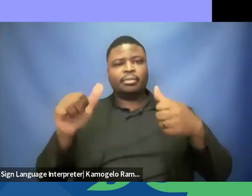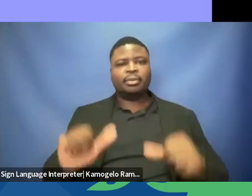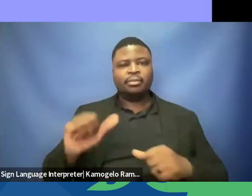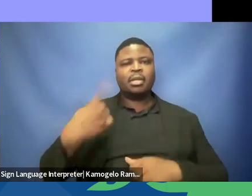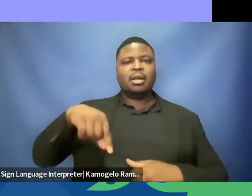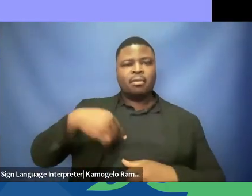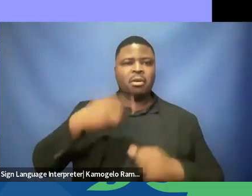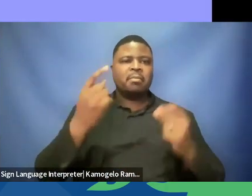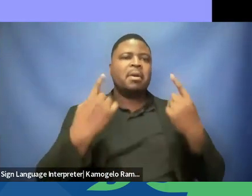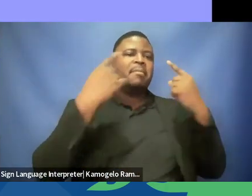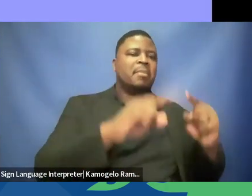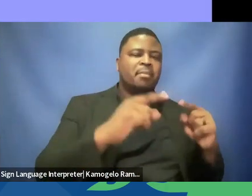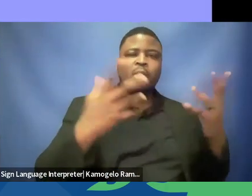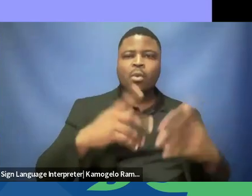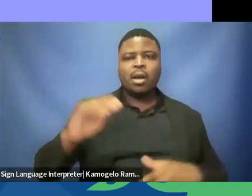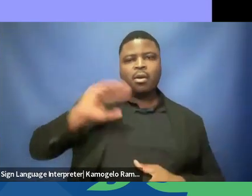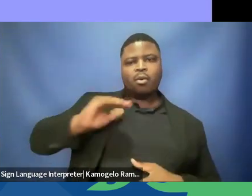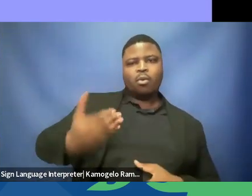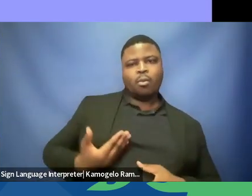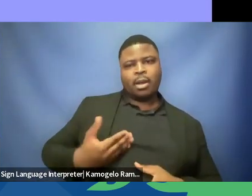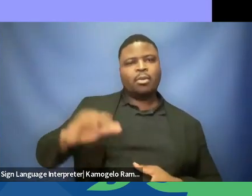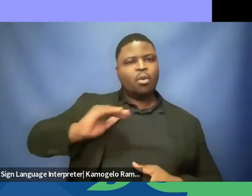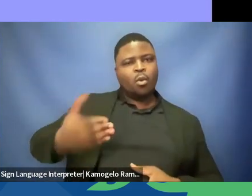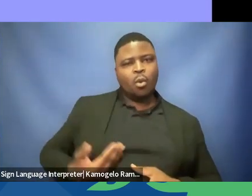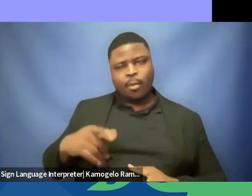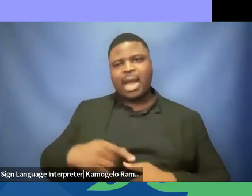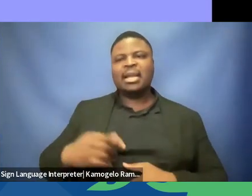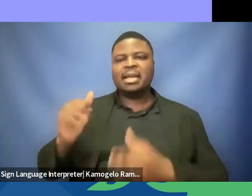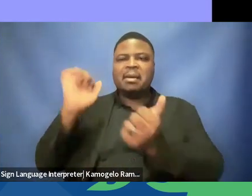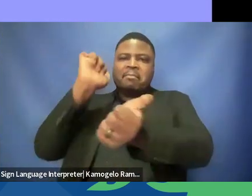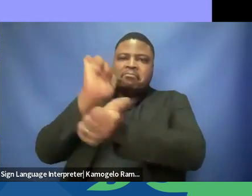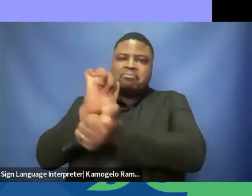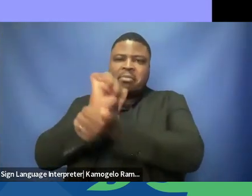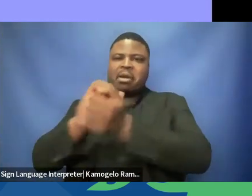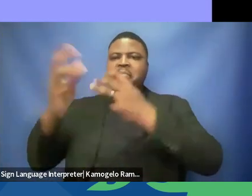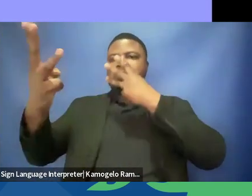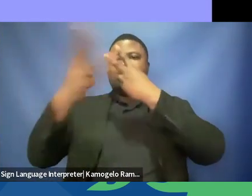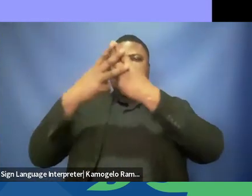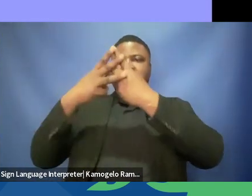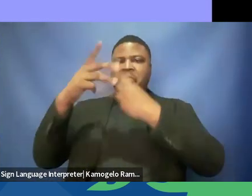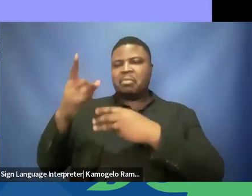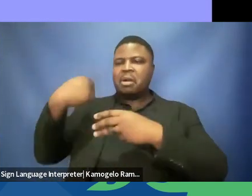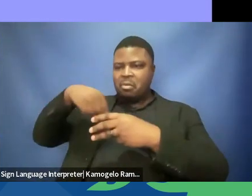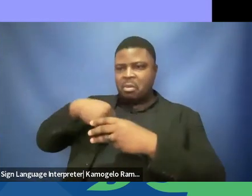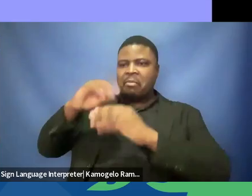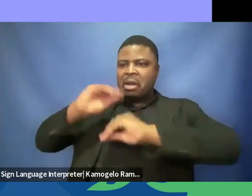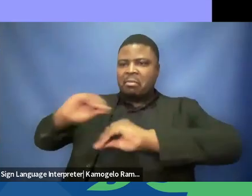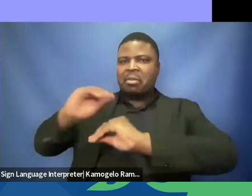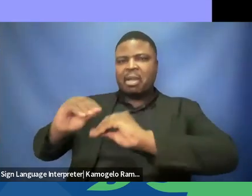visit the main female prison in Mombasa and took the female inmates through the 12 sessions